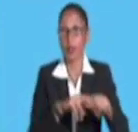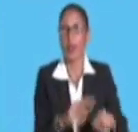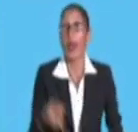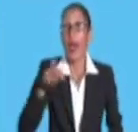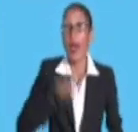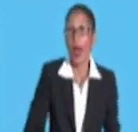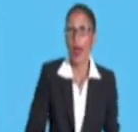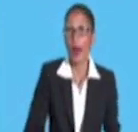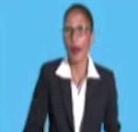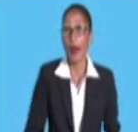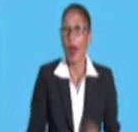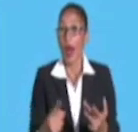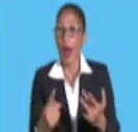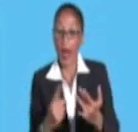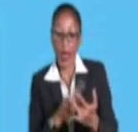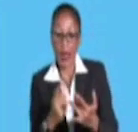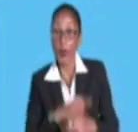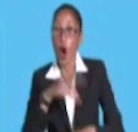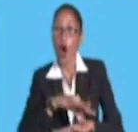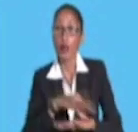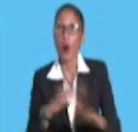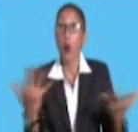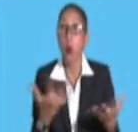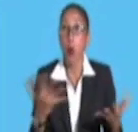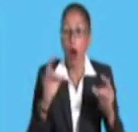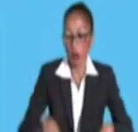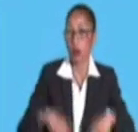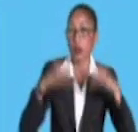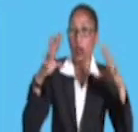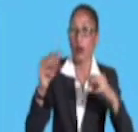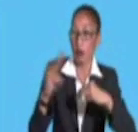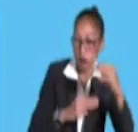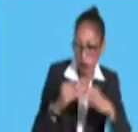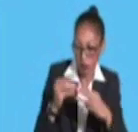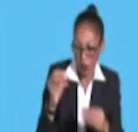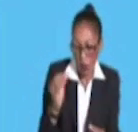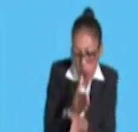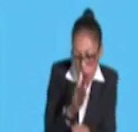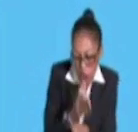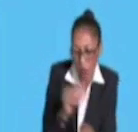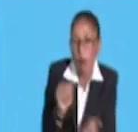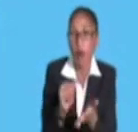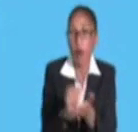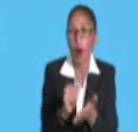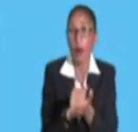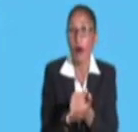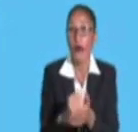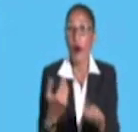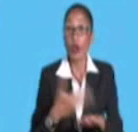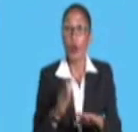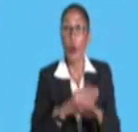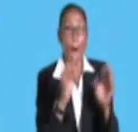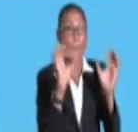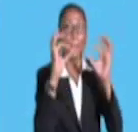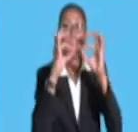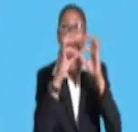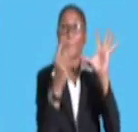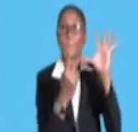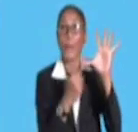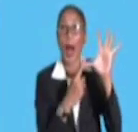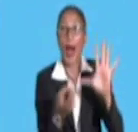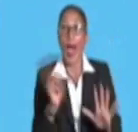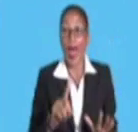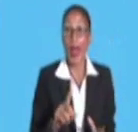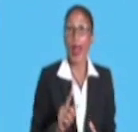and Aspen Hospitals of Australia for the management and operations of the new Ba Hospital and the